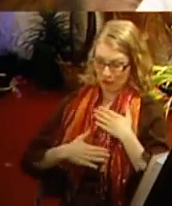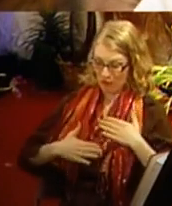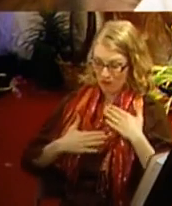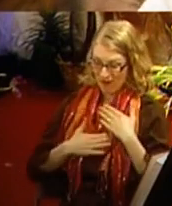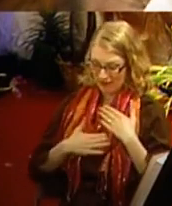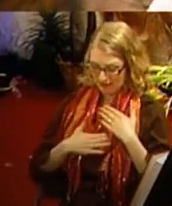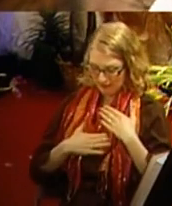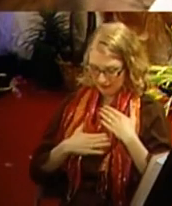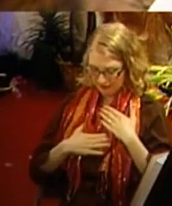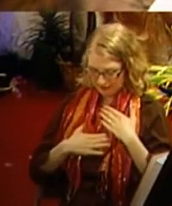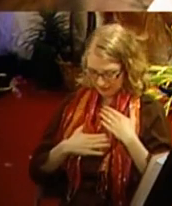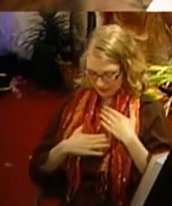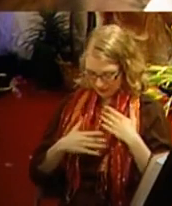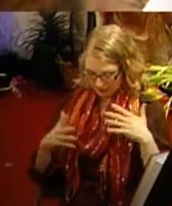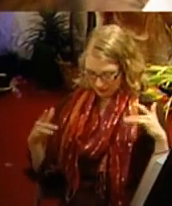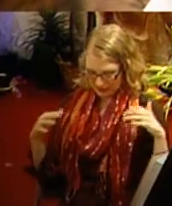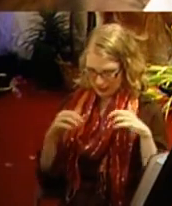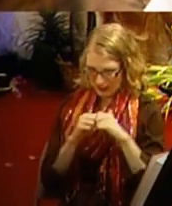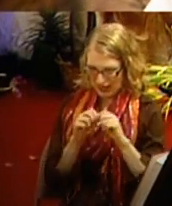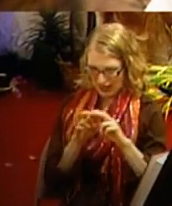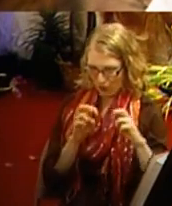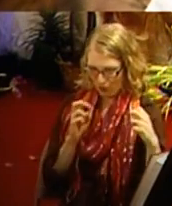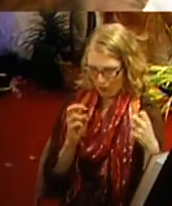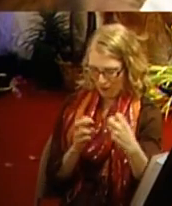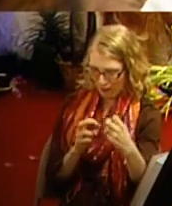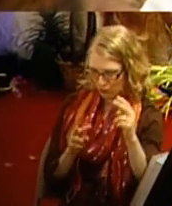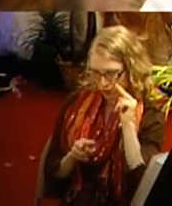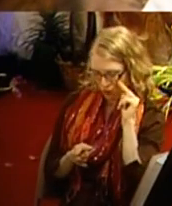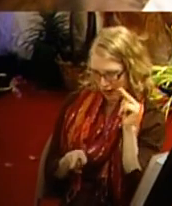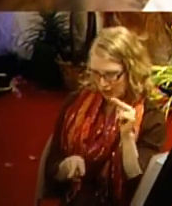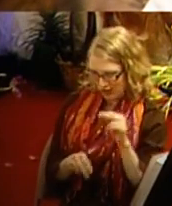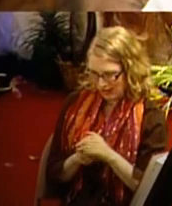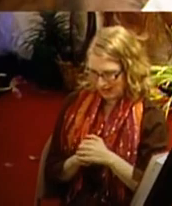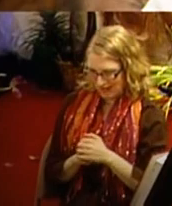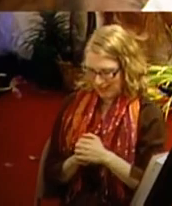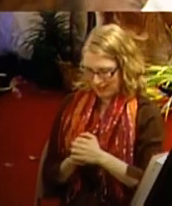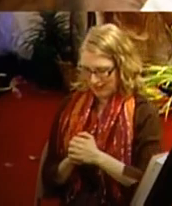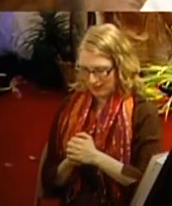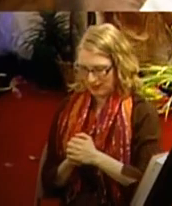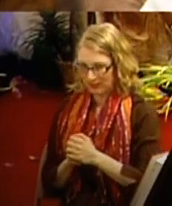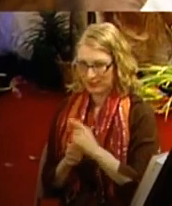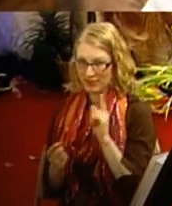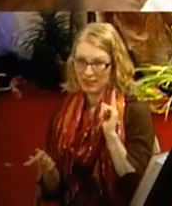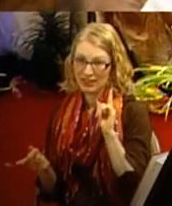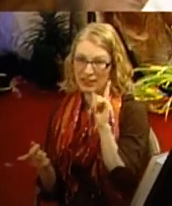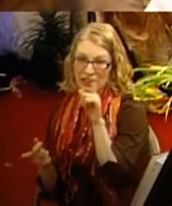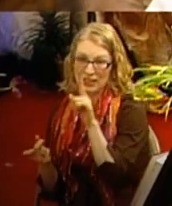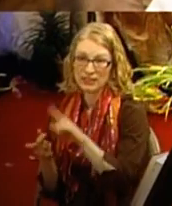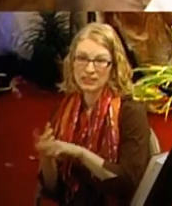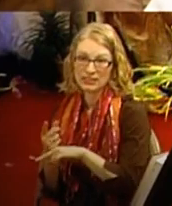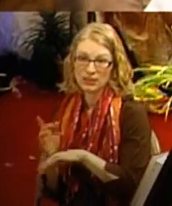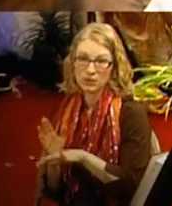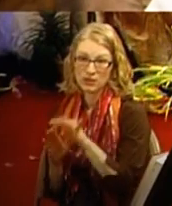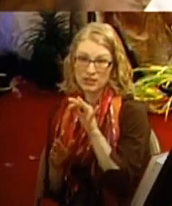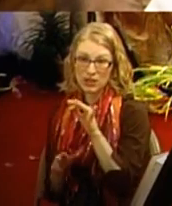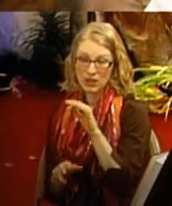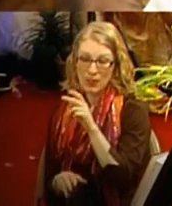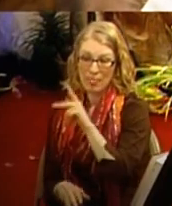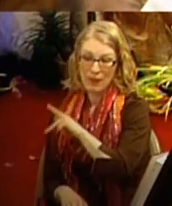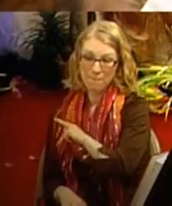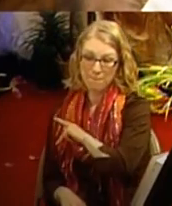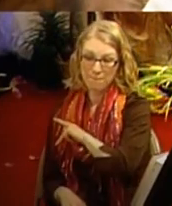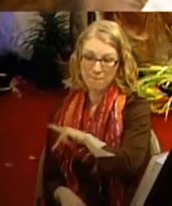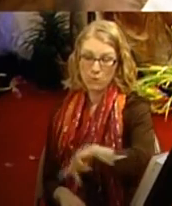would gather in the arena. And it worked great. Until it was discovered that the princess, the